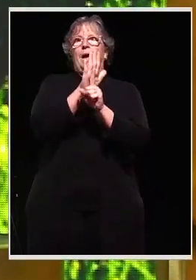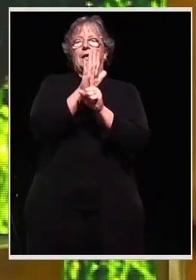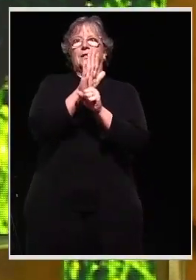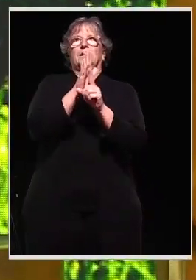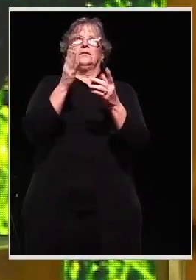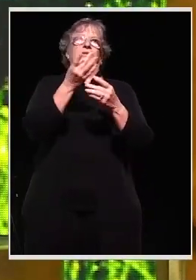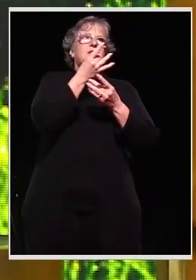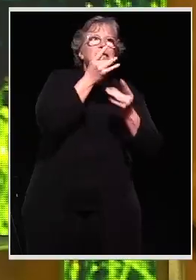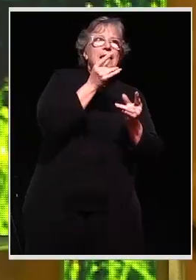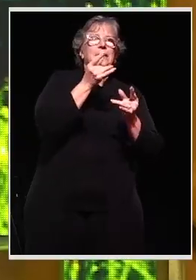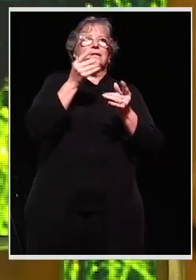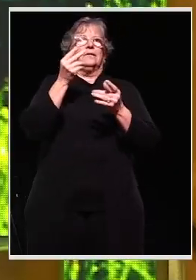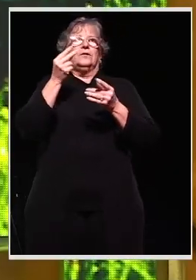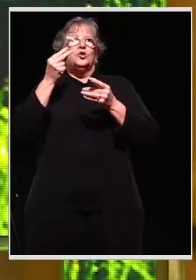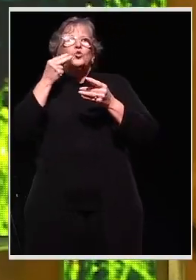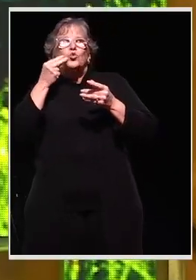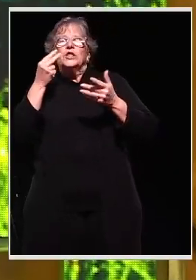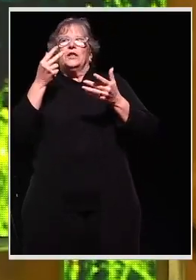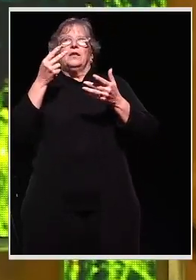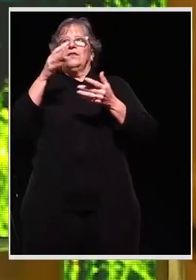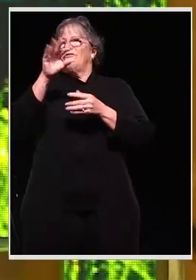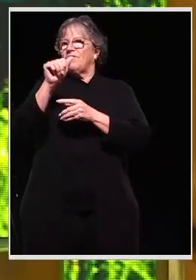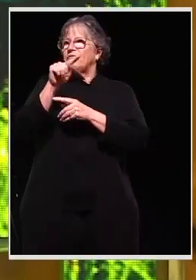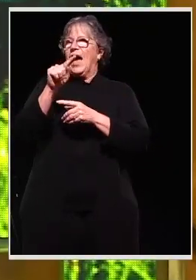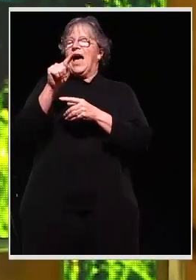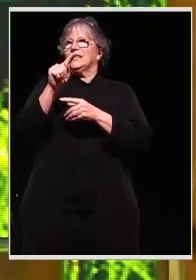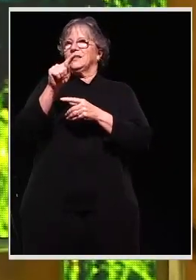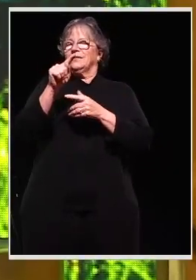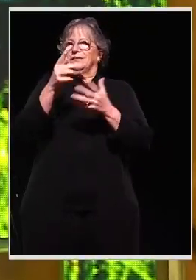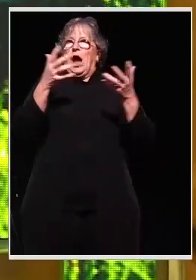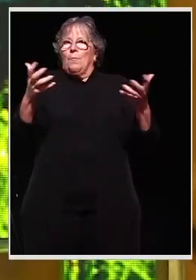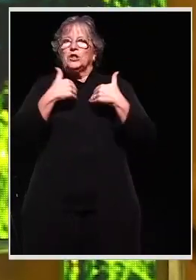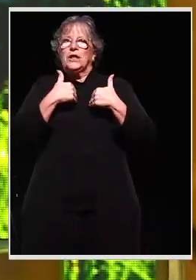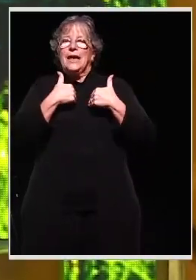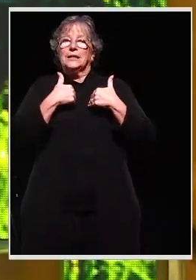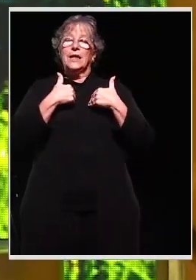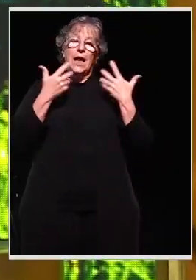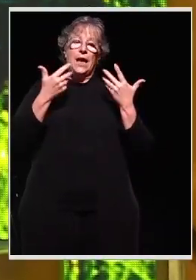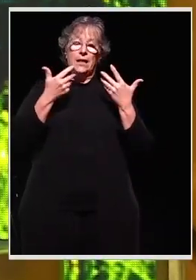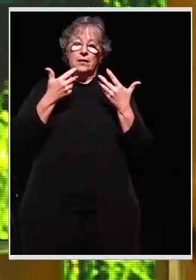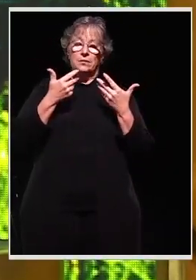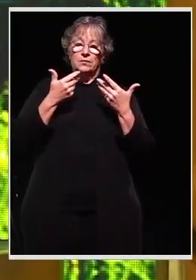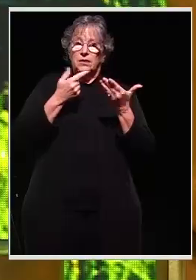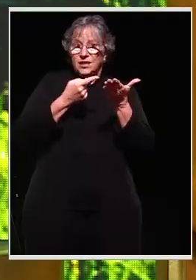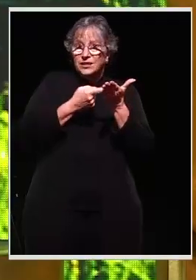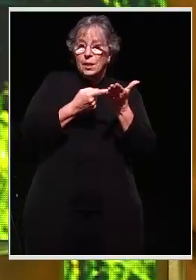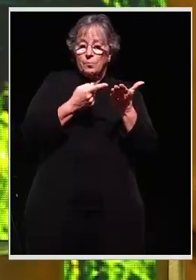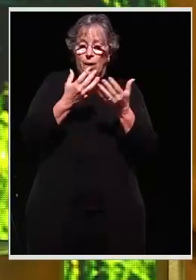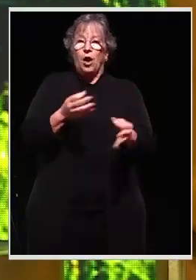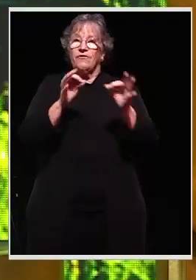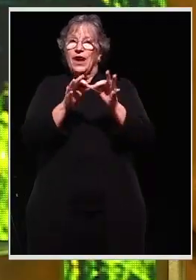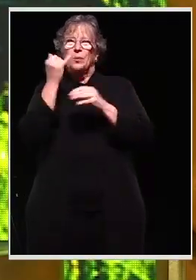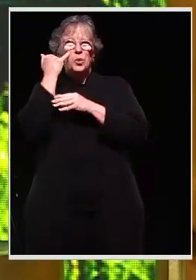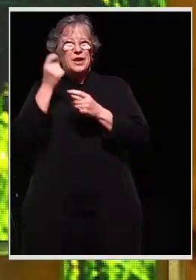taste, nutrition, fat content. Some are extremely valuable to a point, and if you apply too much or you deliver too much, you'll start